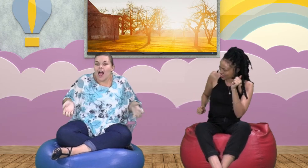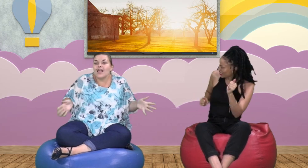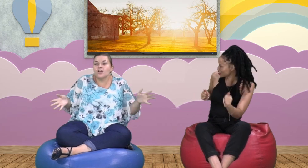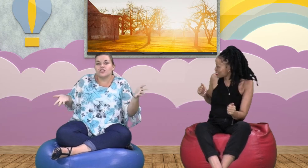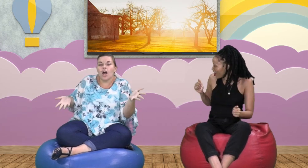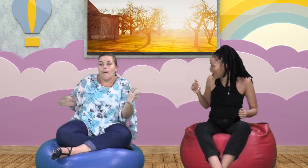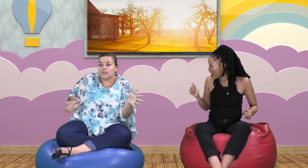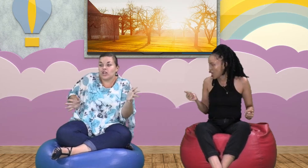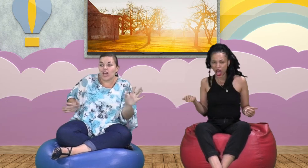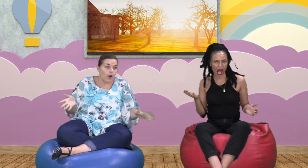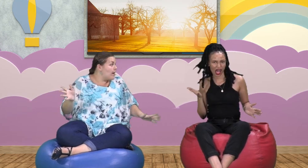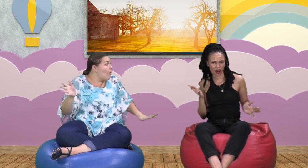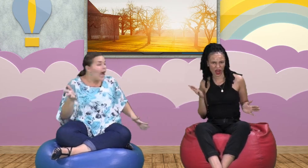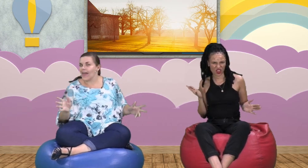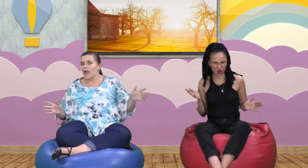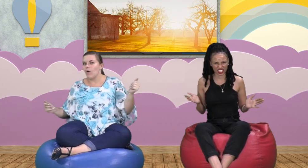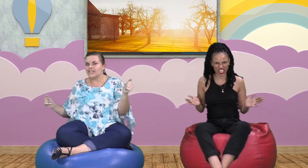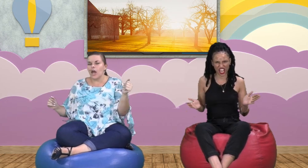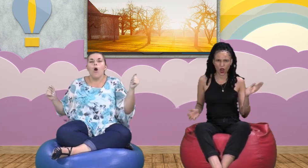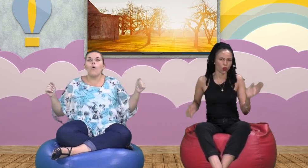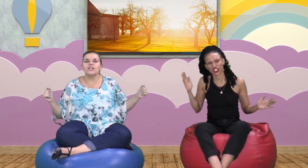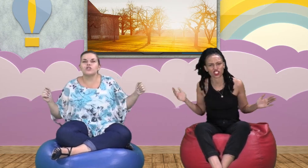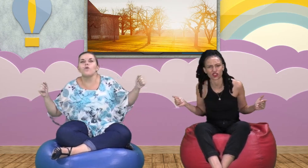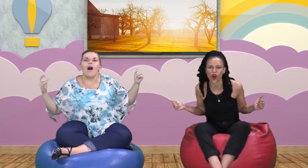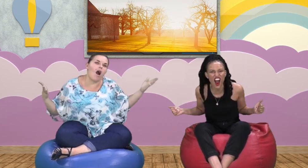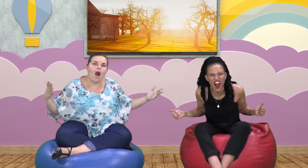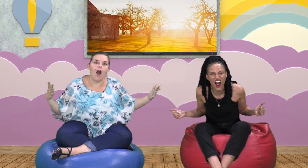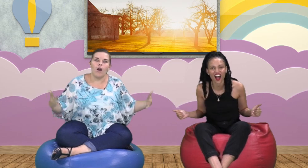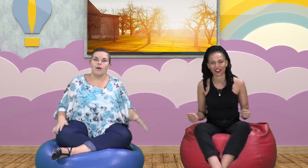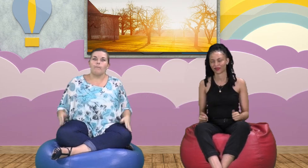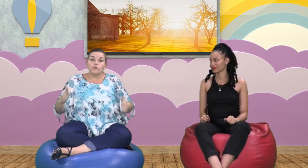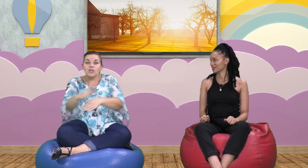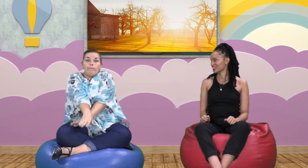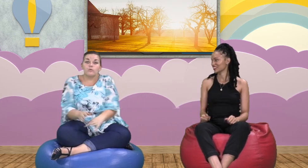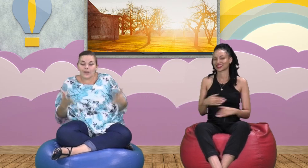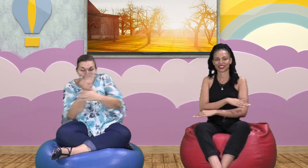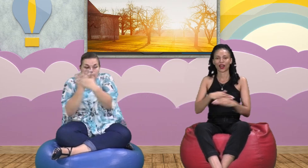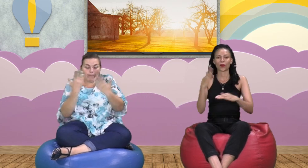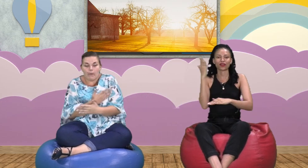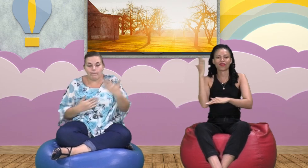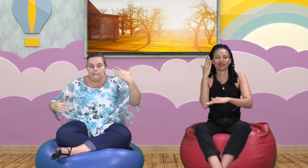twinkle, little star. How I wonder what you are.